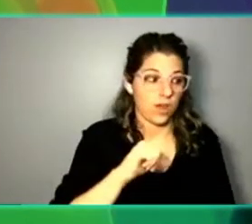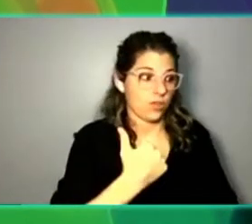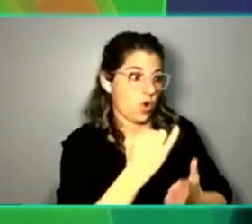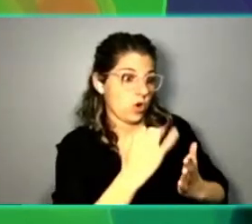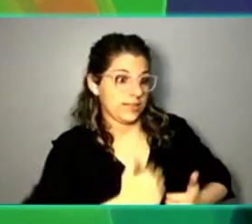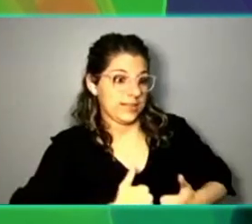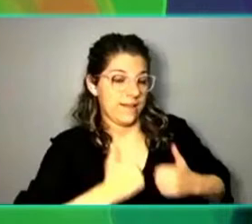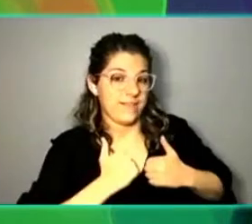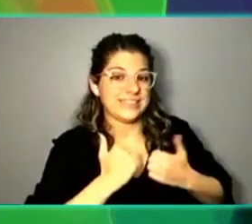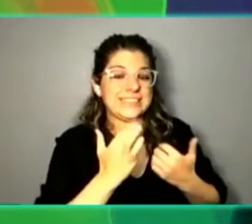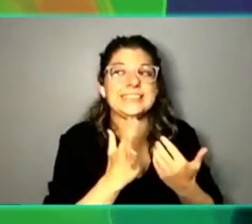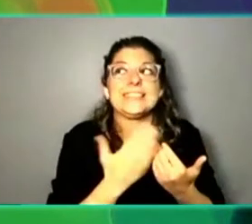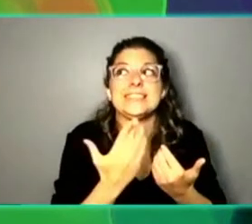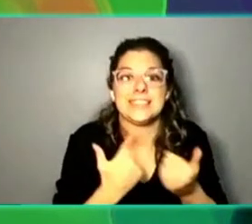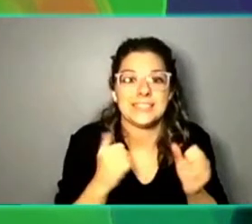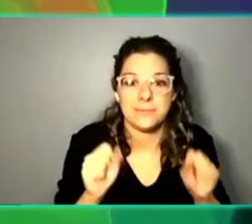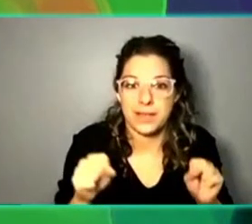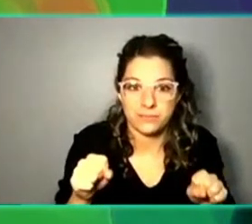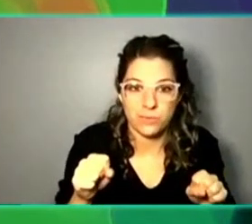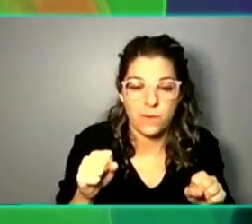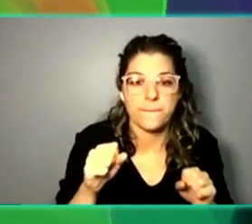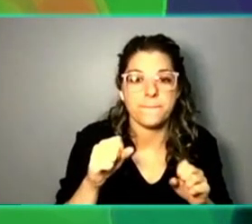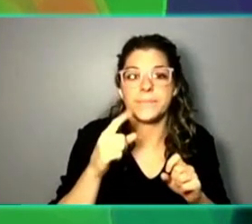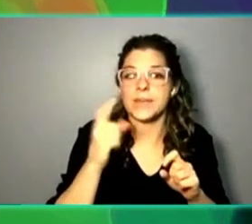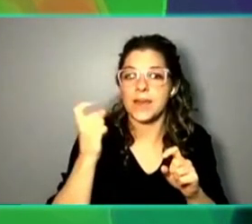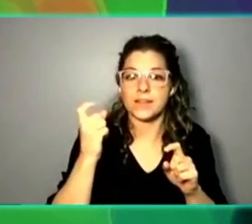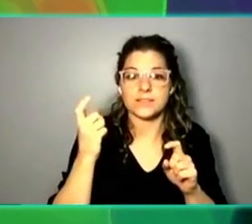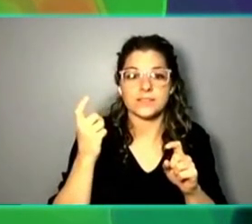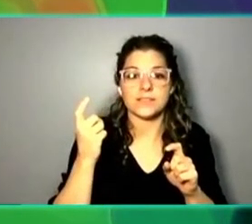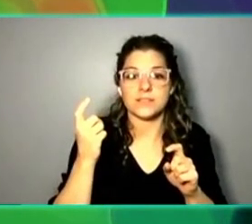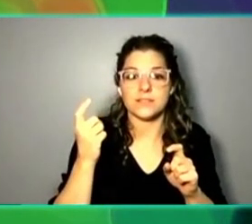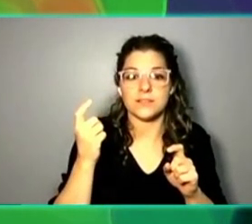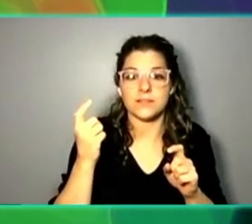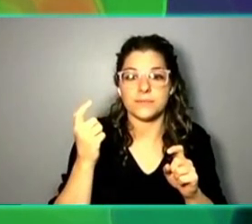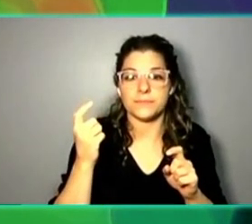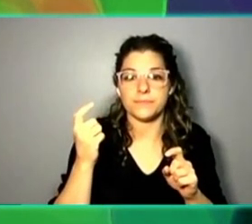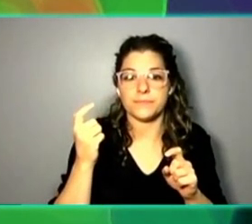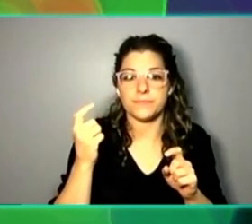as easy as possible, because